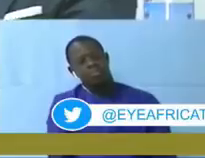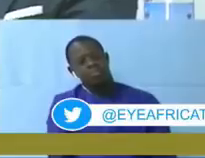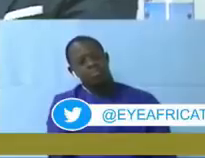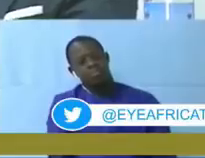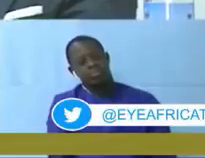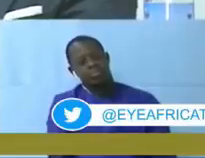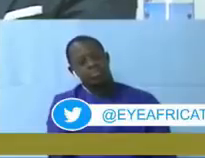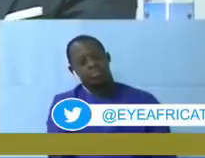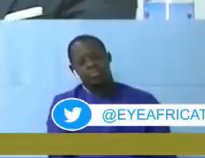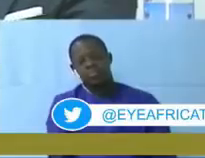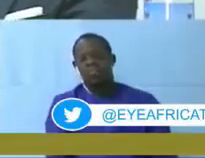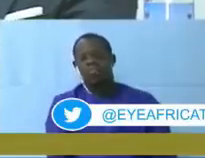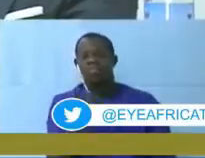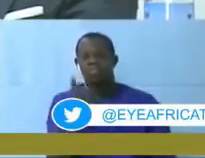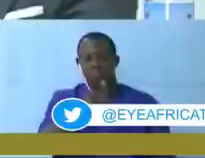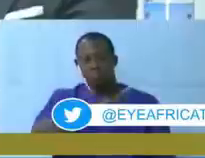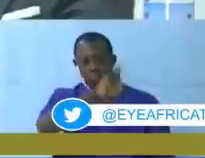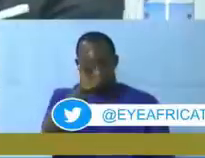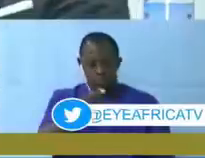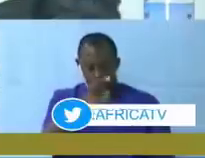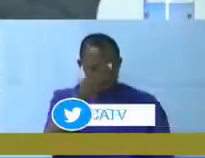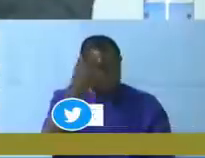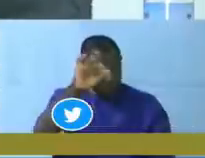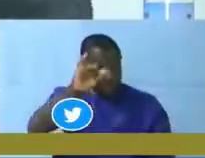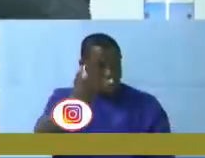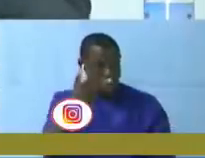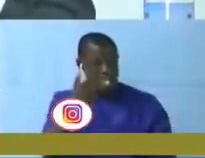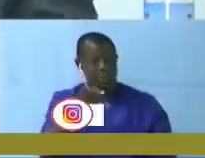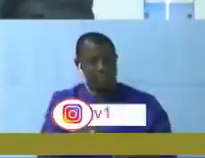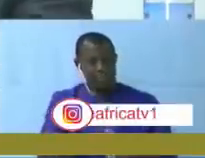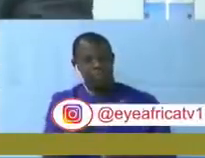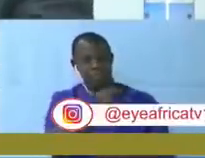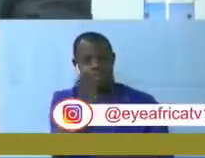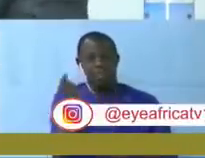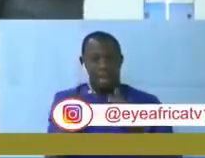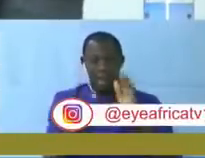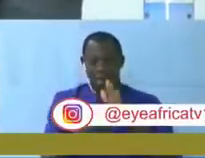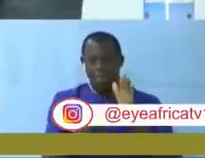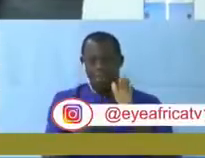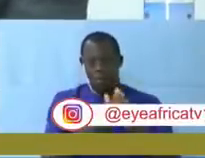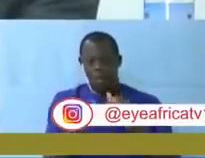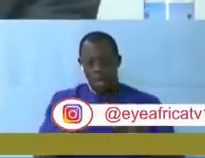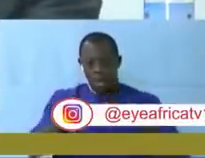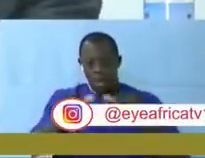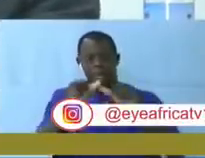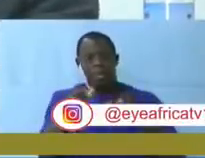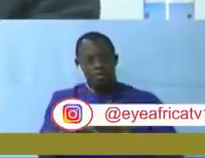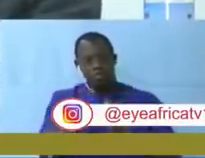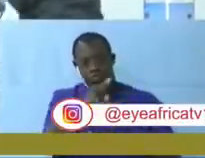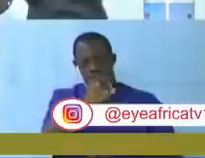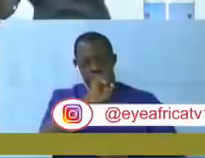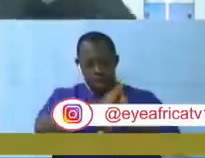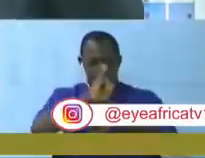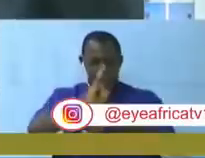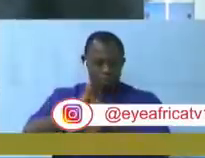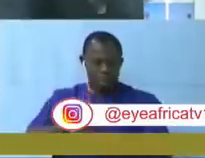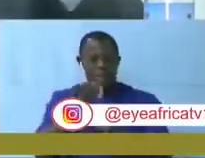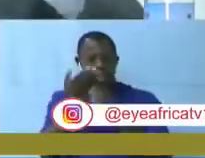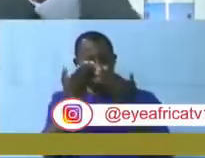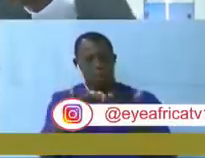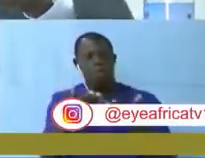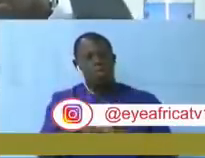agree that those important values you just identified would